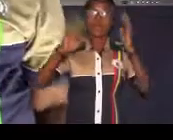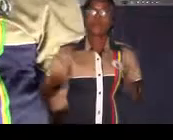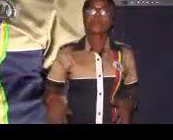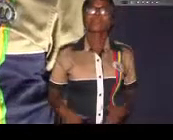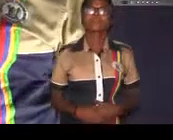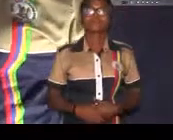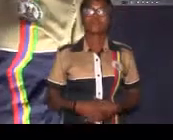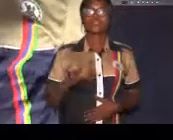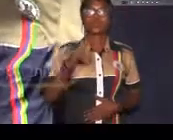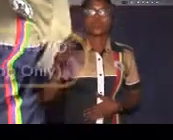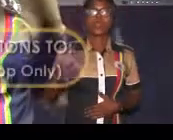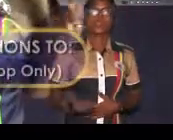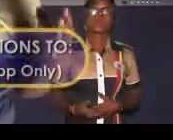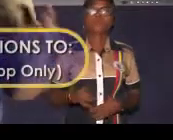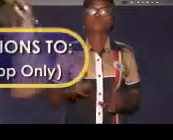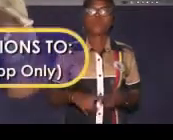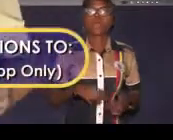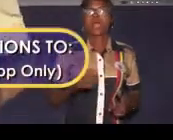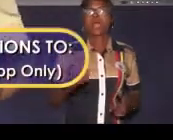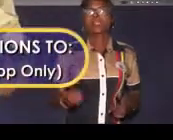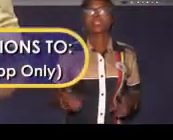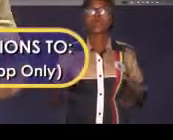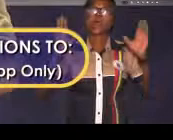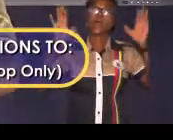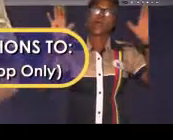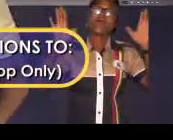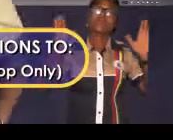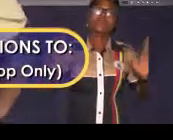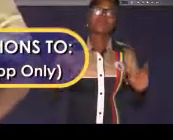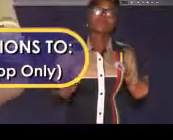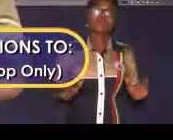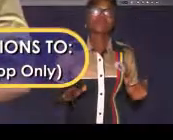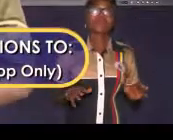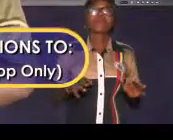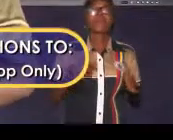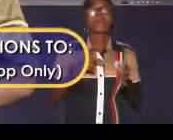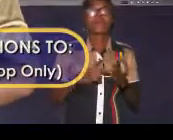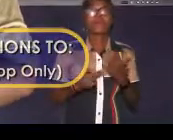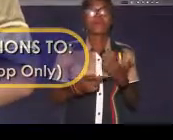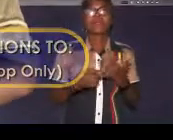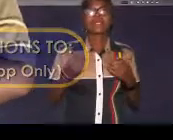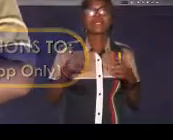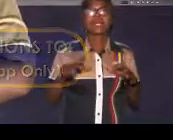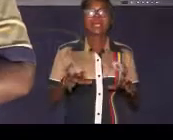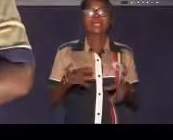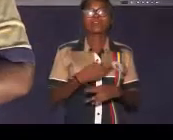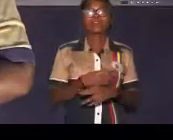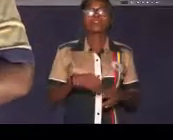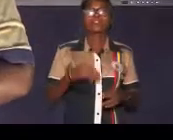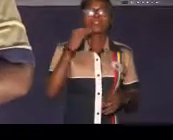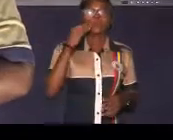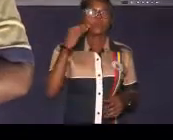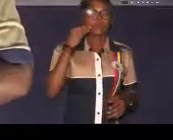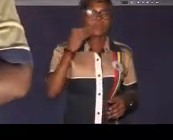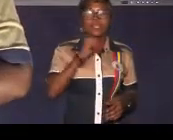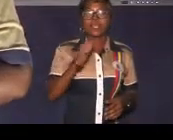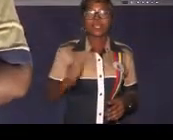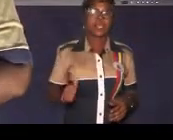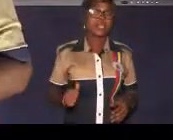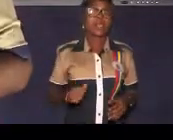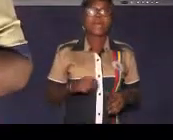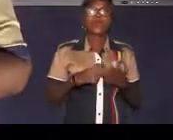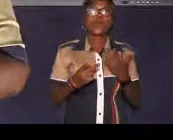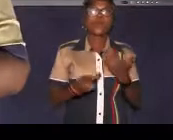Hello pupils, you are welcome to another wonderful edition of your favorite program, The Classroom in Your Home, a